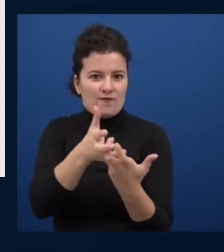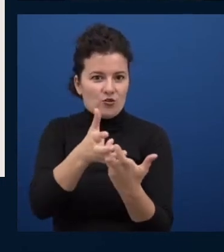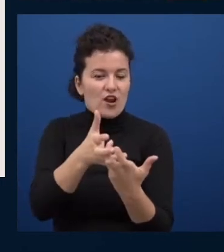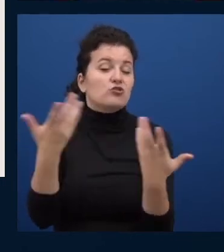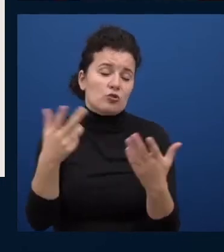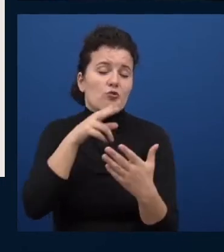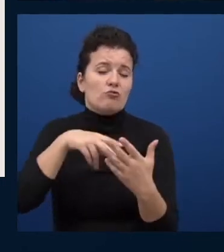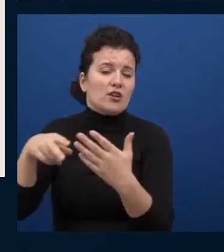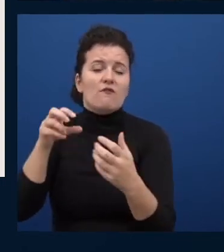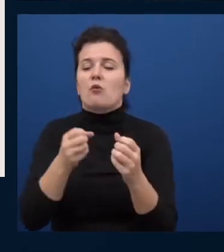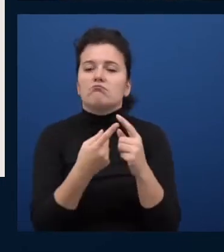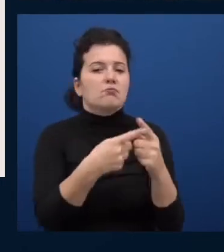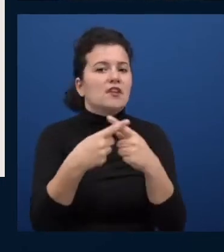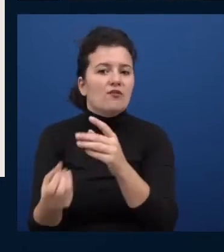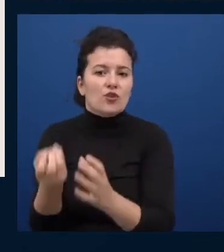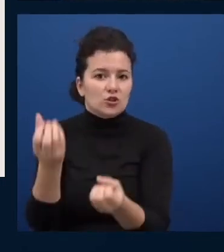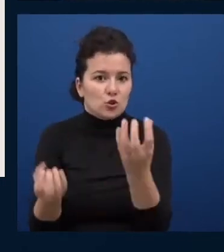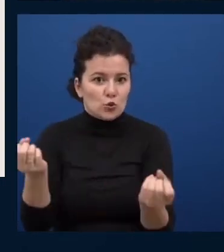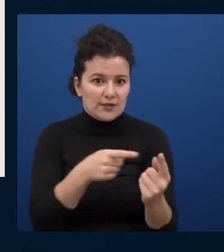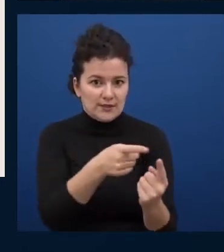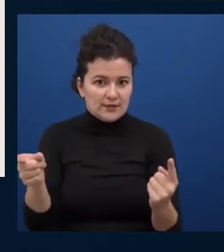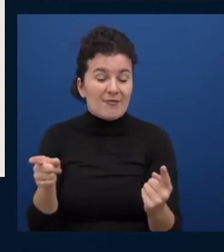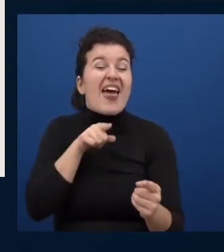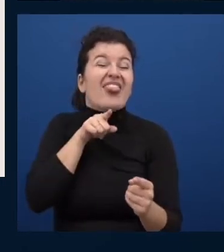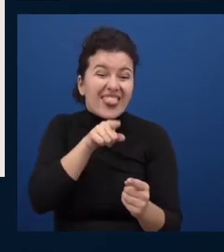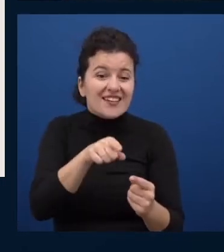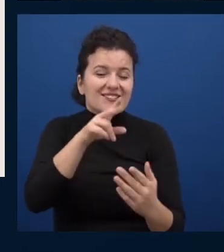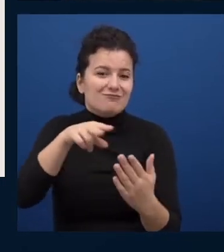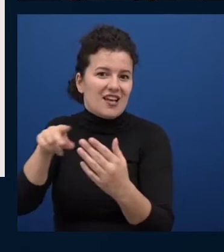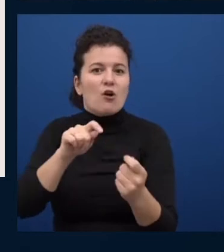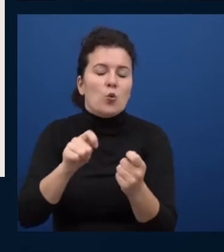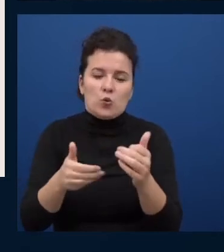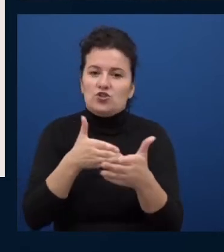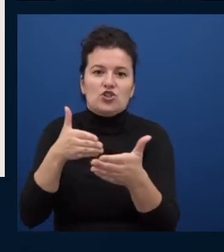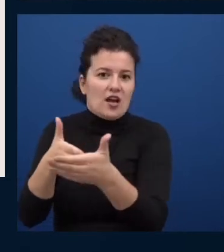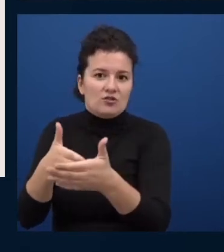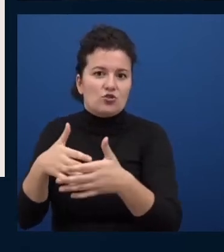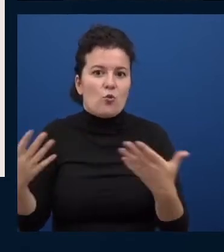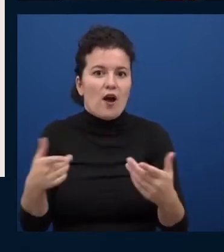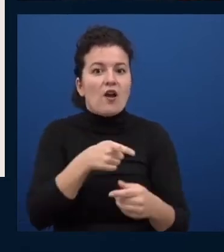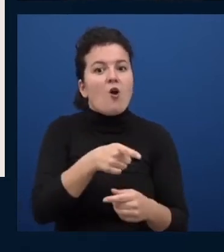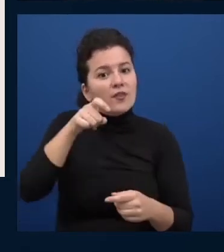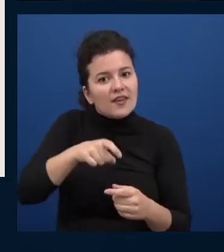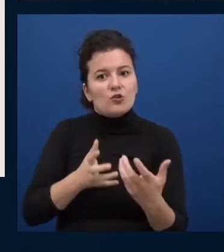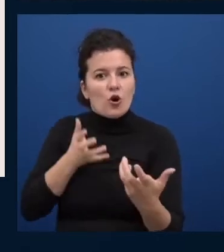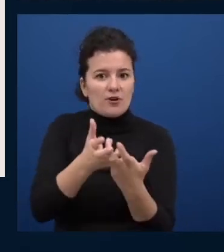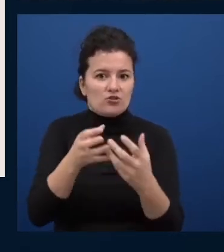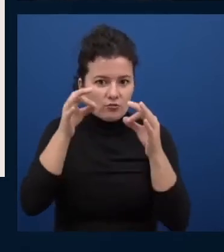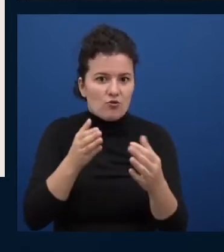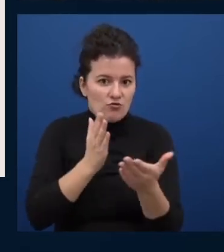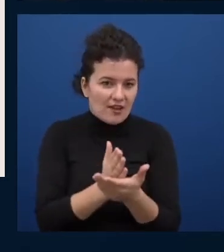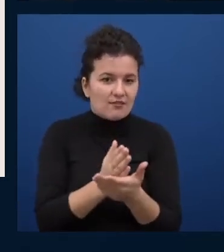And this is a challenge because sometimes we need Umbraco to write configurations like the connection string and so